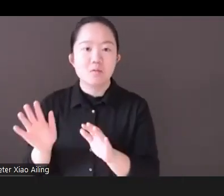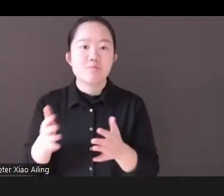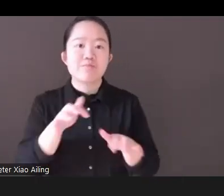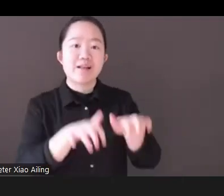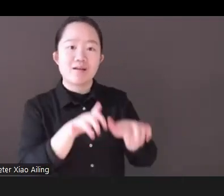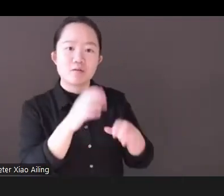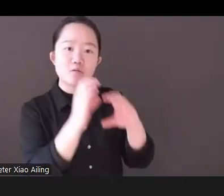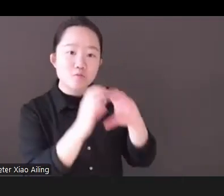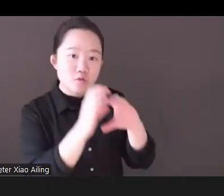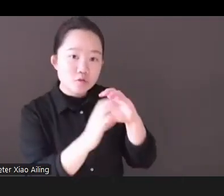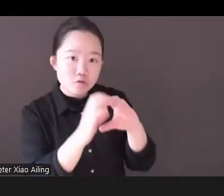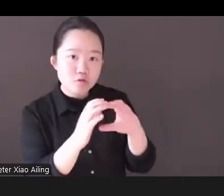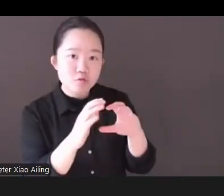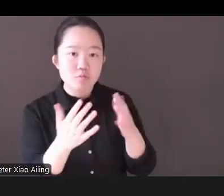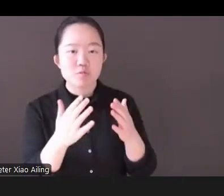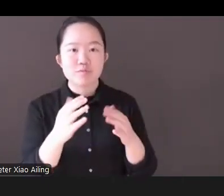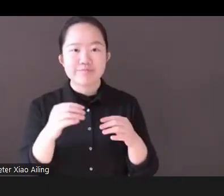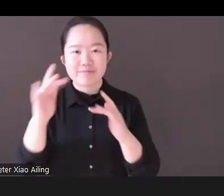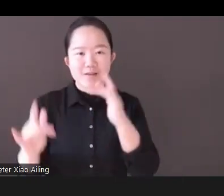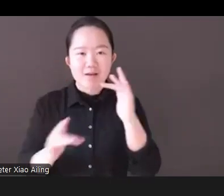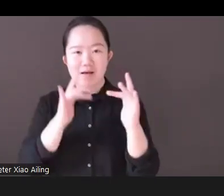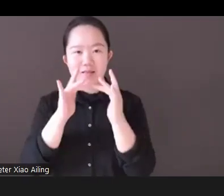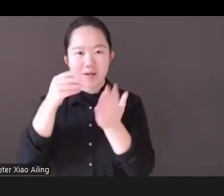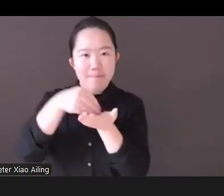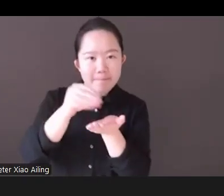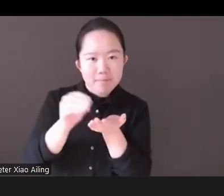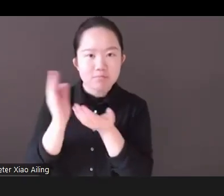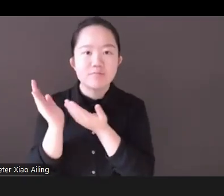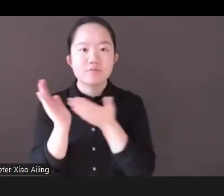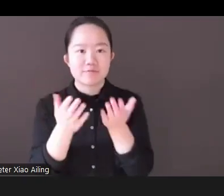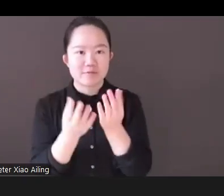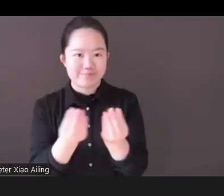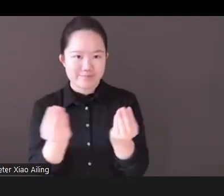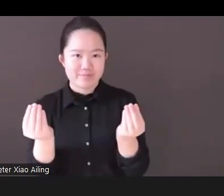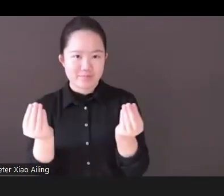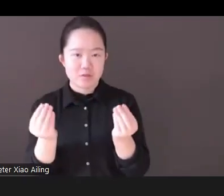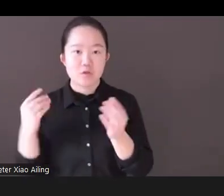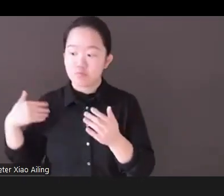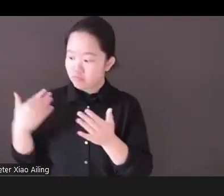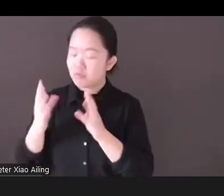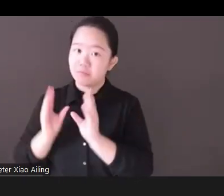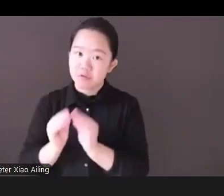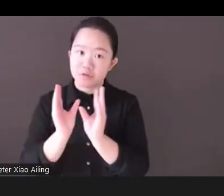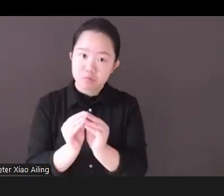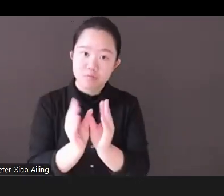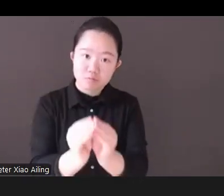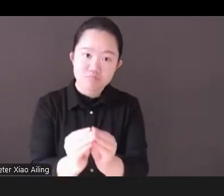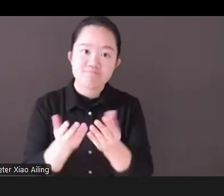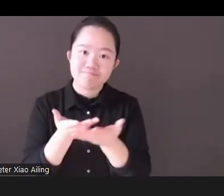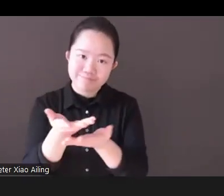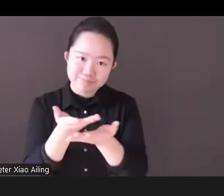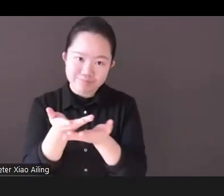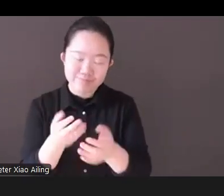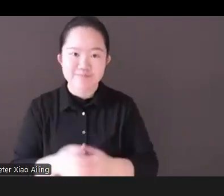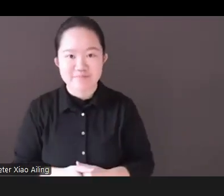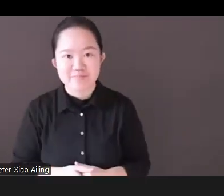supervisory agencies are not only kind of policing, but actually also supporting. I think that's a very important part of this work, but I know it's sometimes hard to